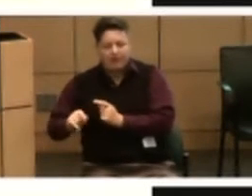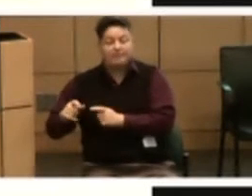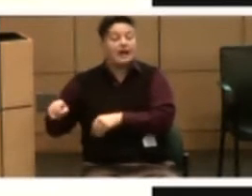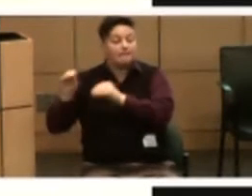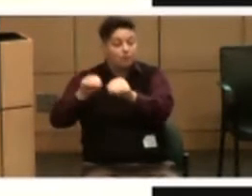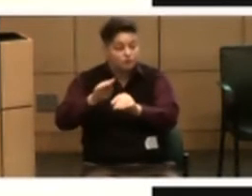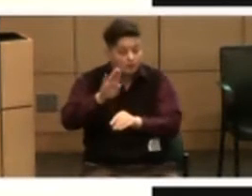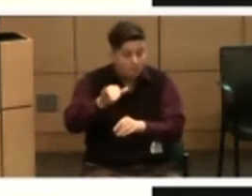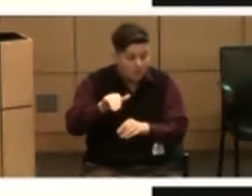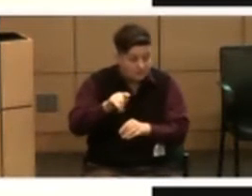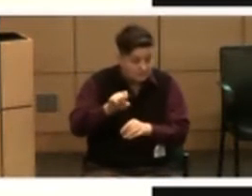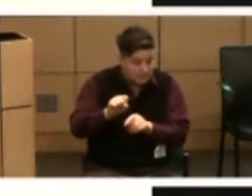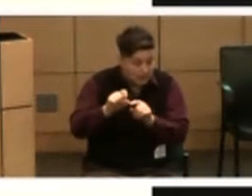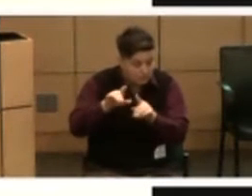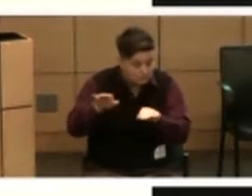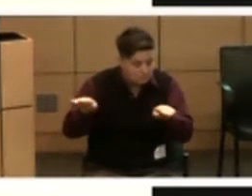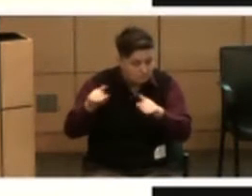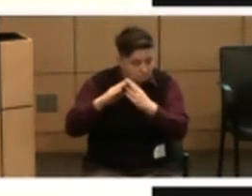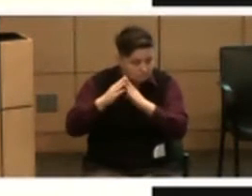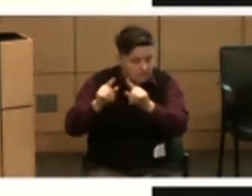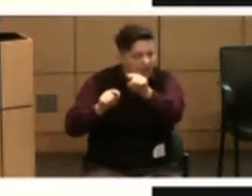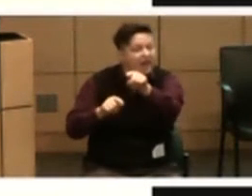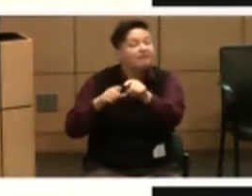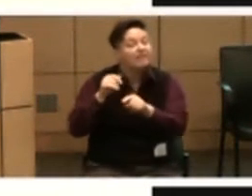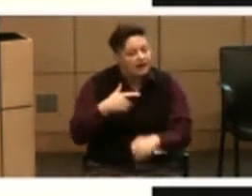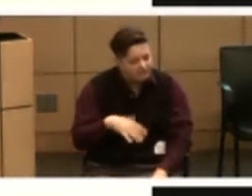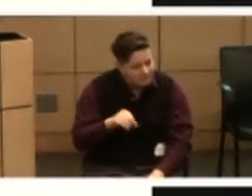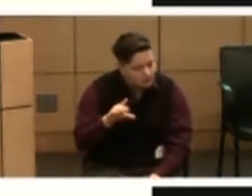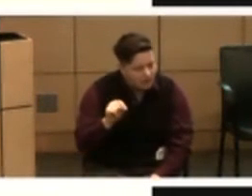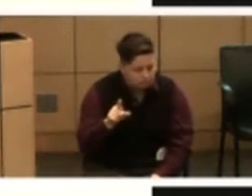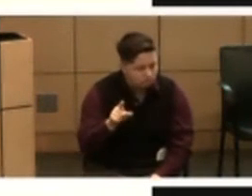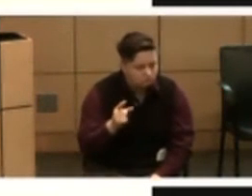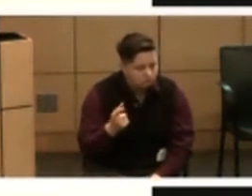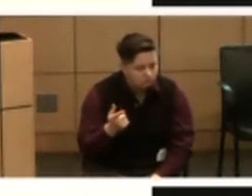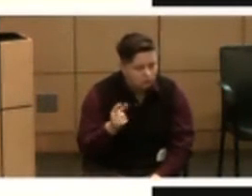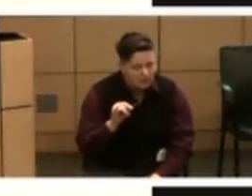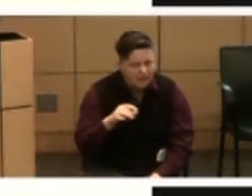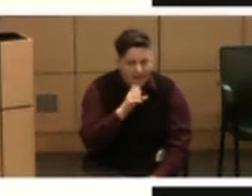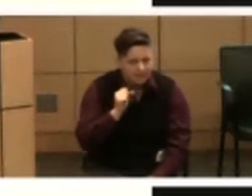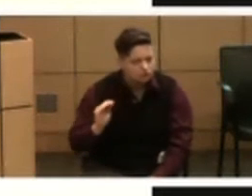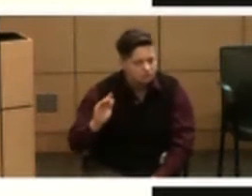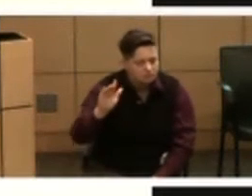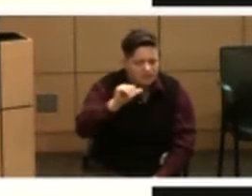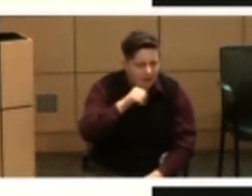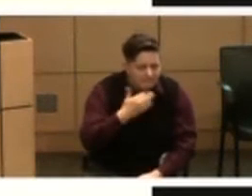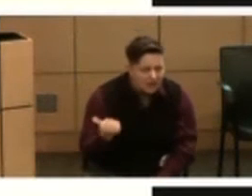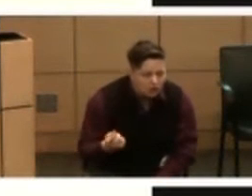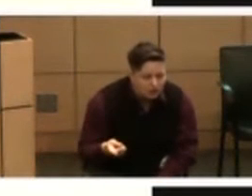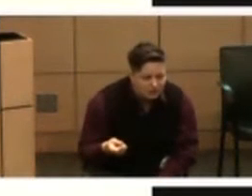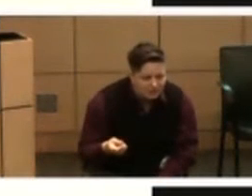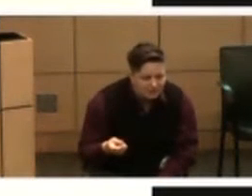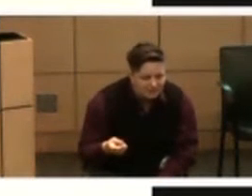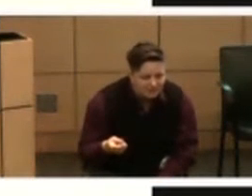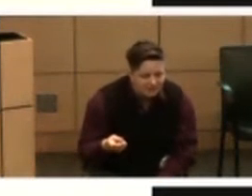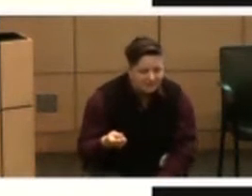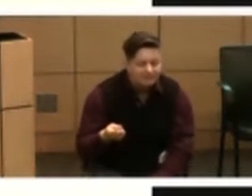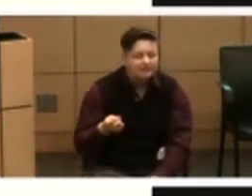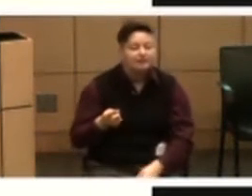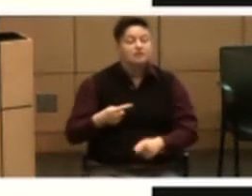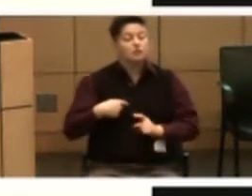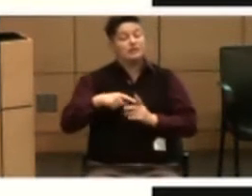age effect. And then I realized, well, they were still quite a lot worse than adults. So then we started testing to age 13. Now in my lab, I test all the way up